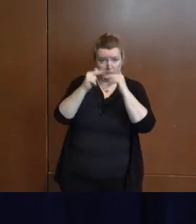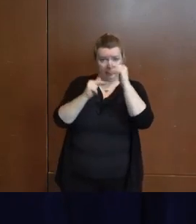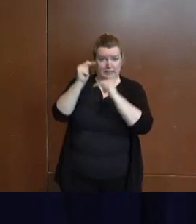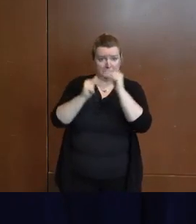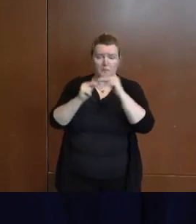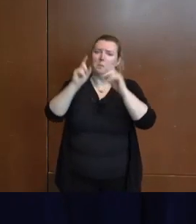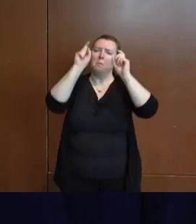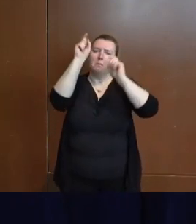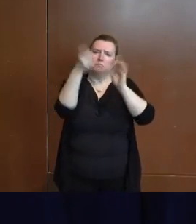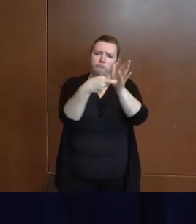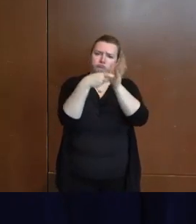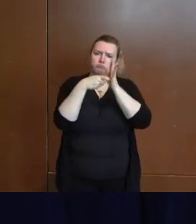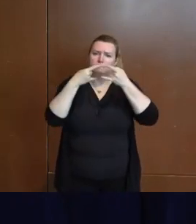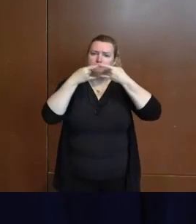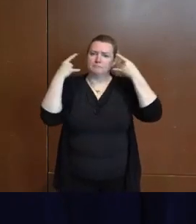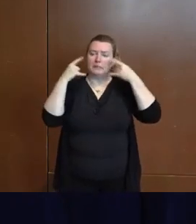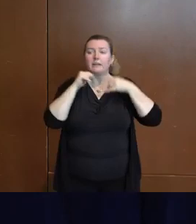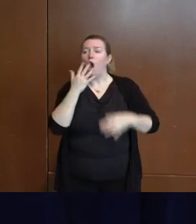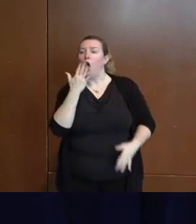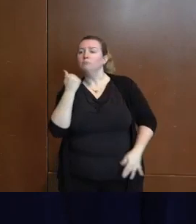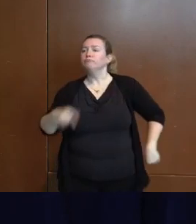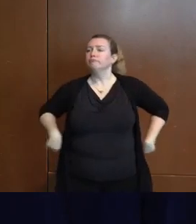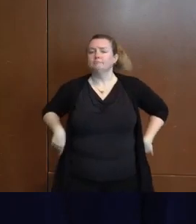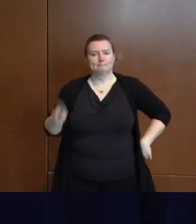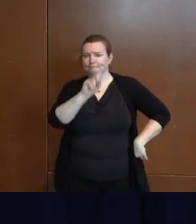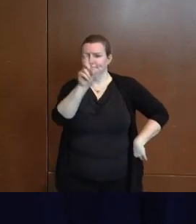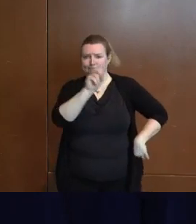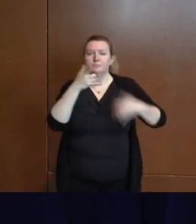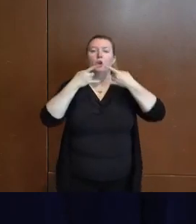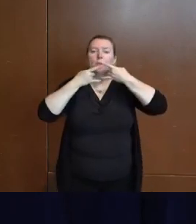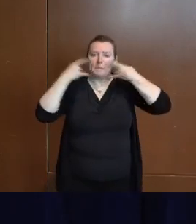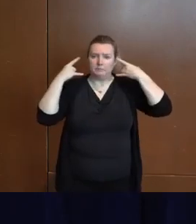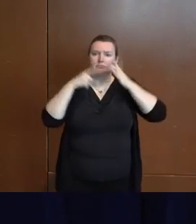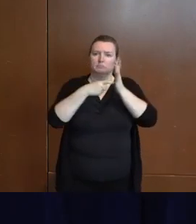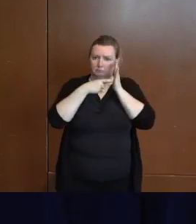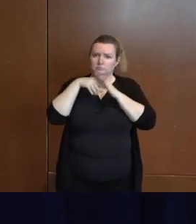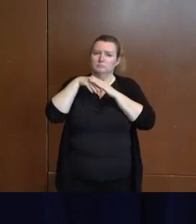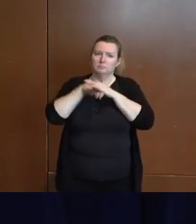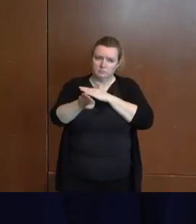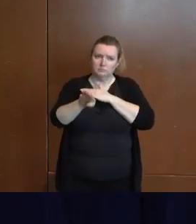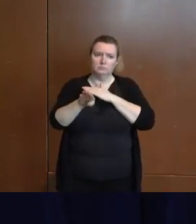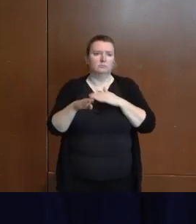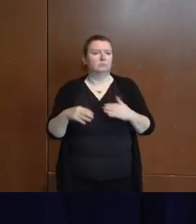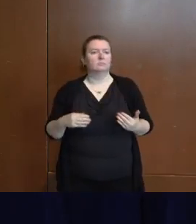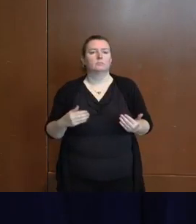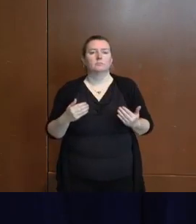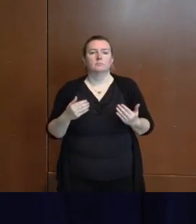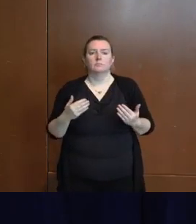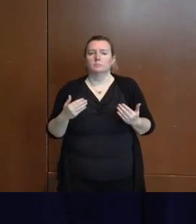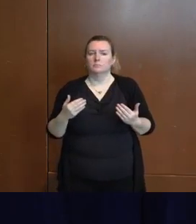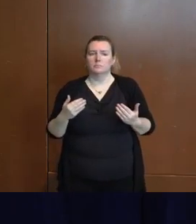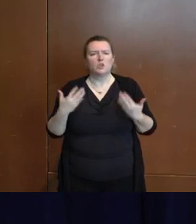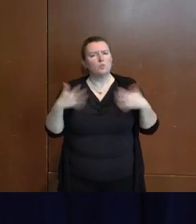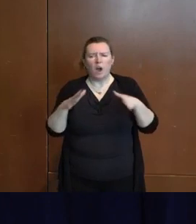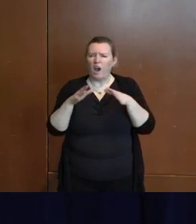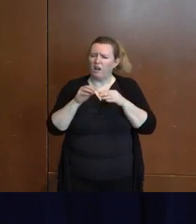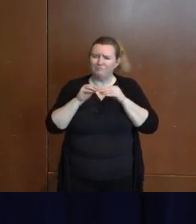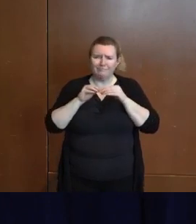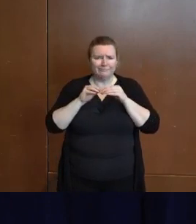being introduced into the facilities. Also, all symptomatic facility